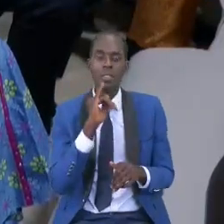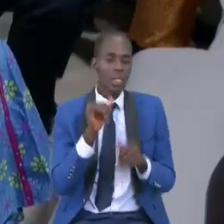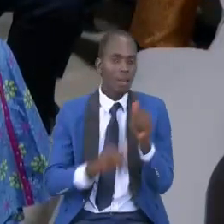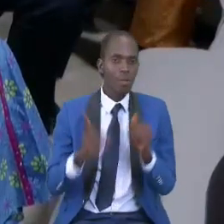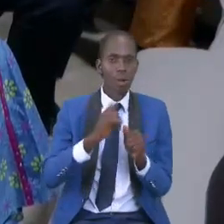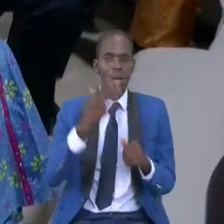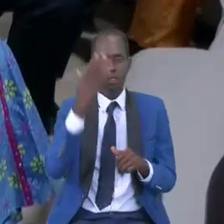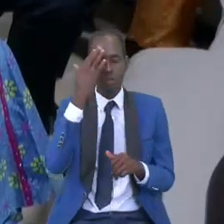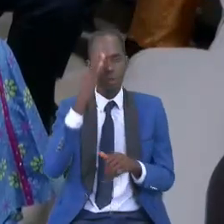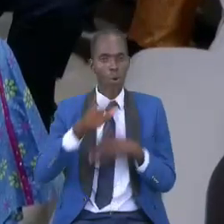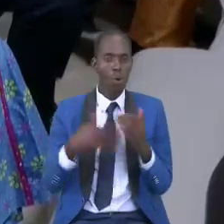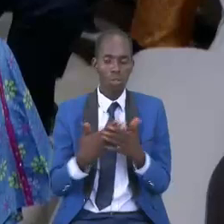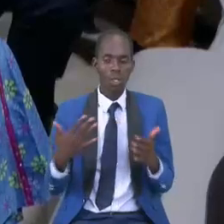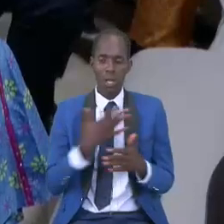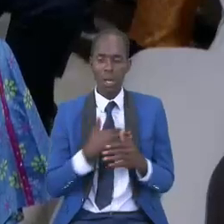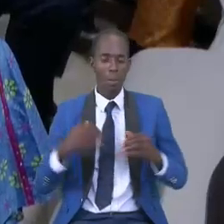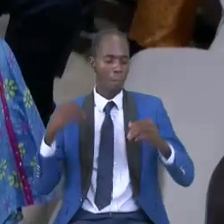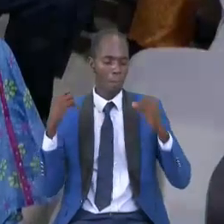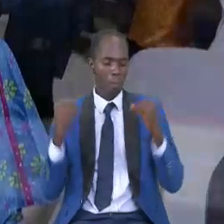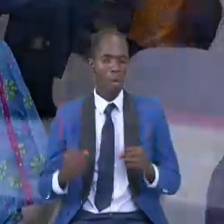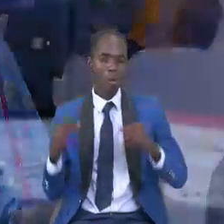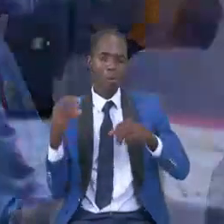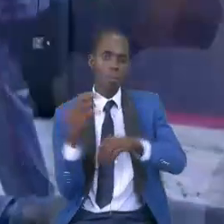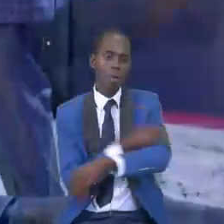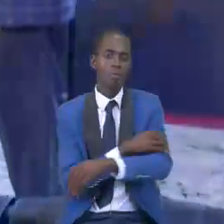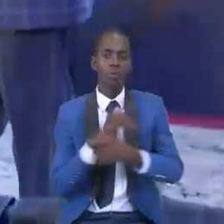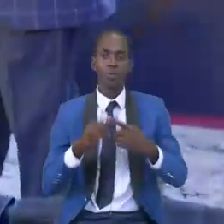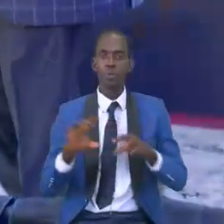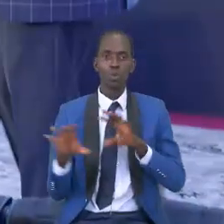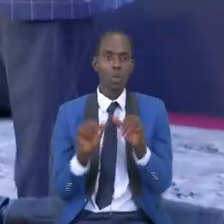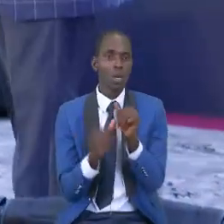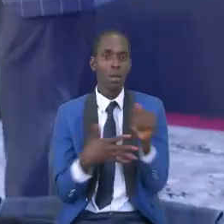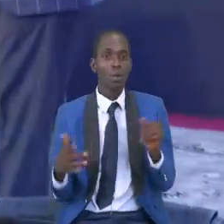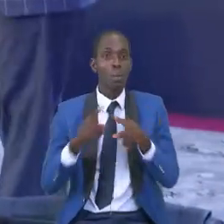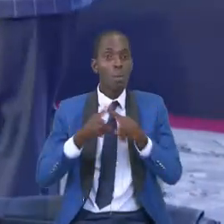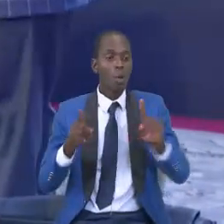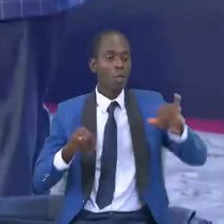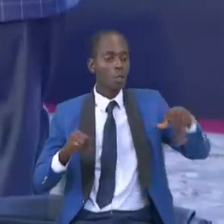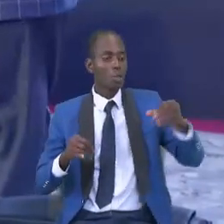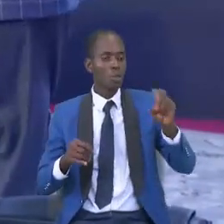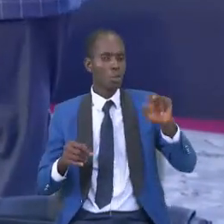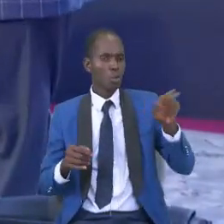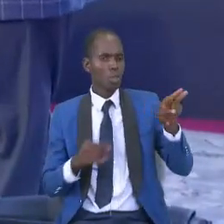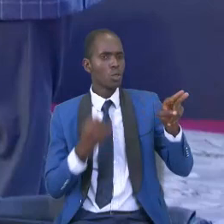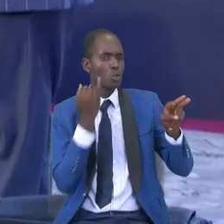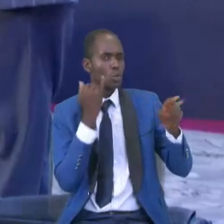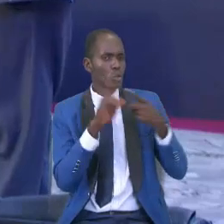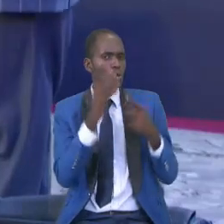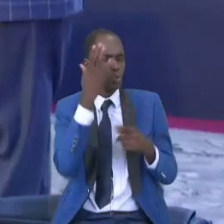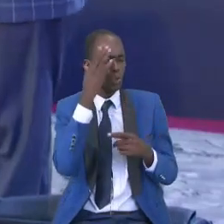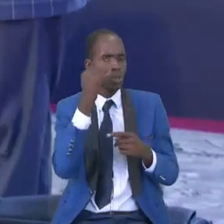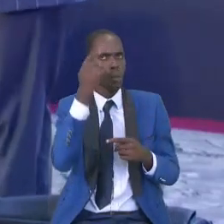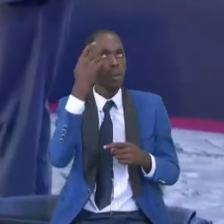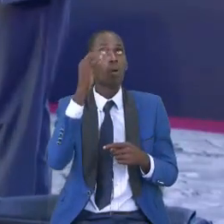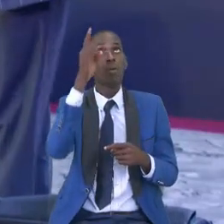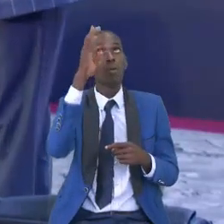and powerful to do everything. But Jonah, a prophet who should know the mind of God, who should know